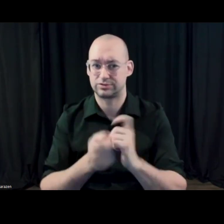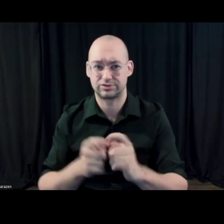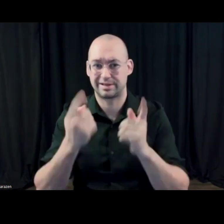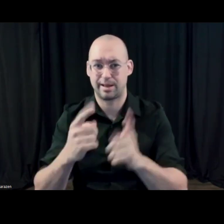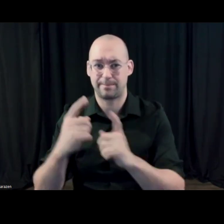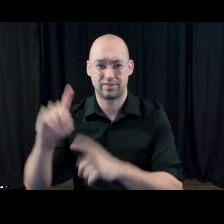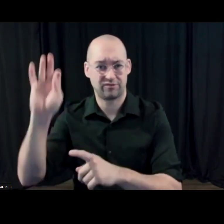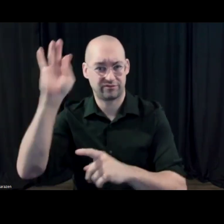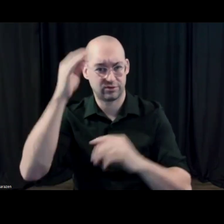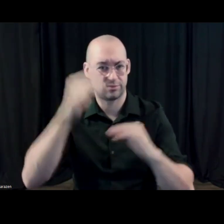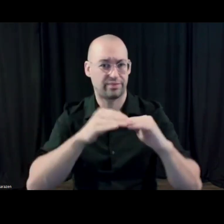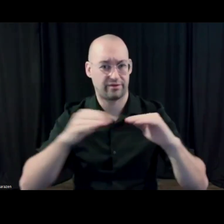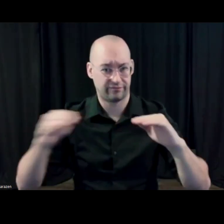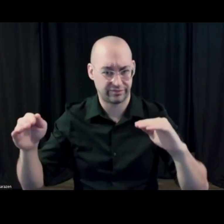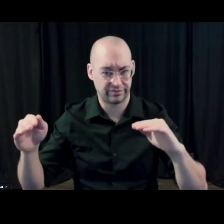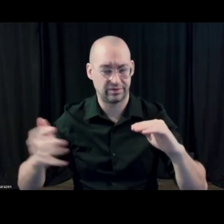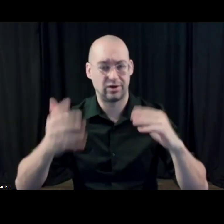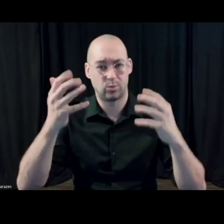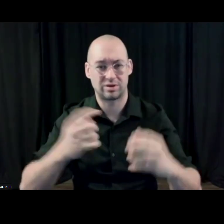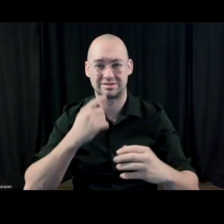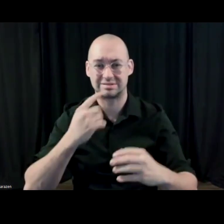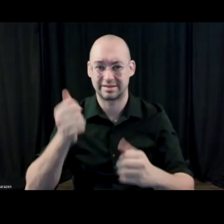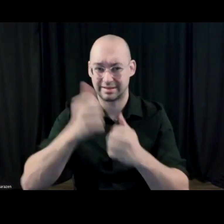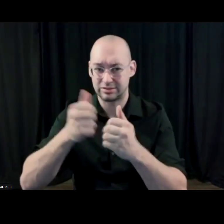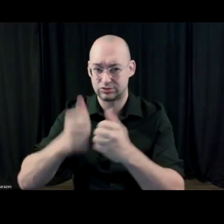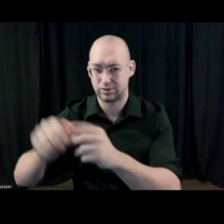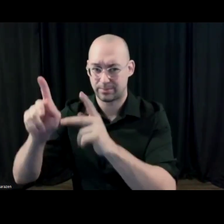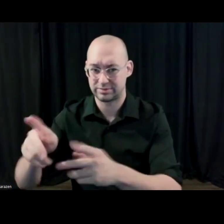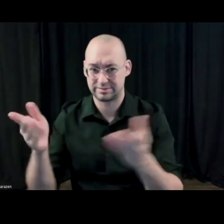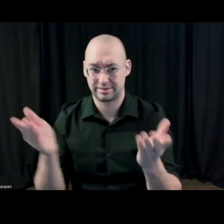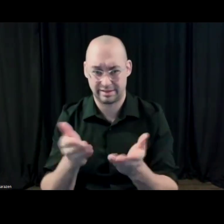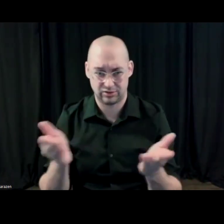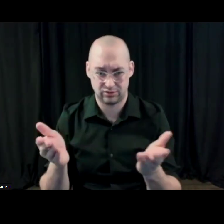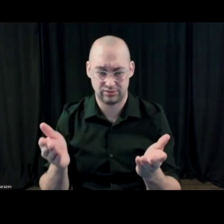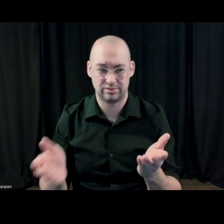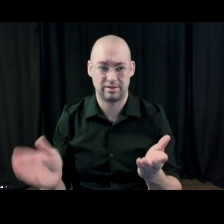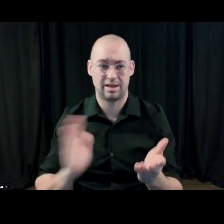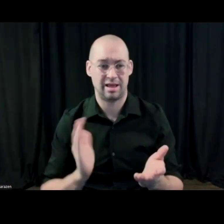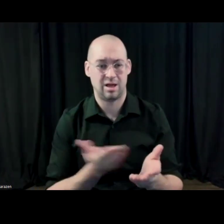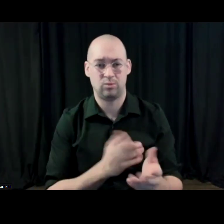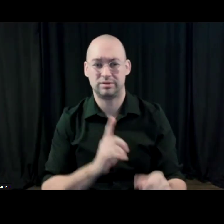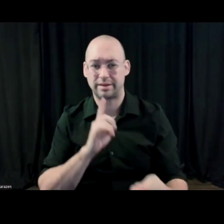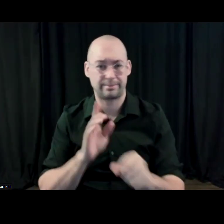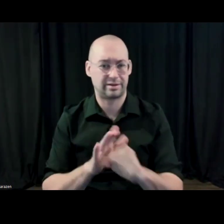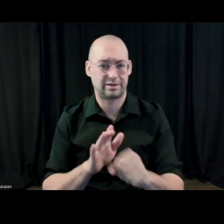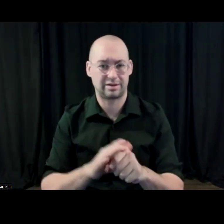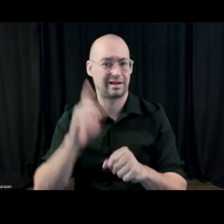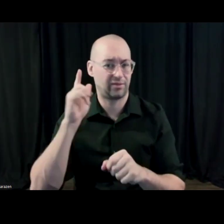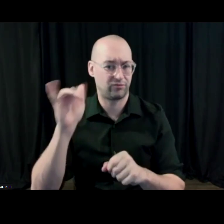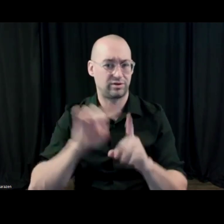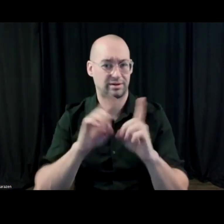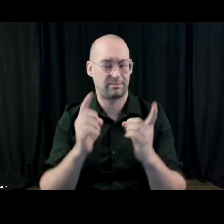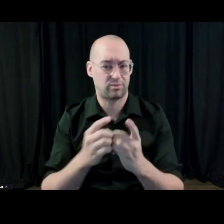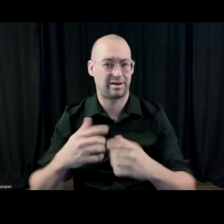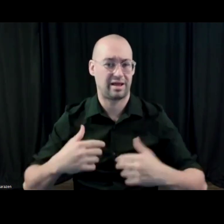I want to just say to each and every person on this call, our commitment at the California Health and Human